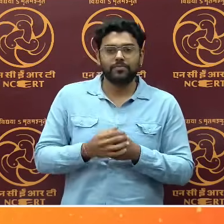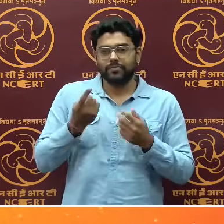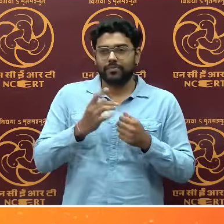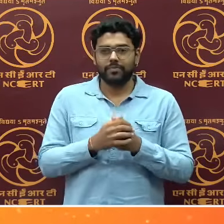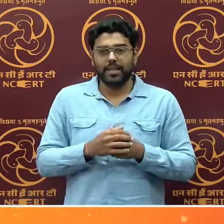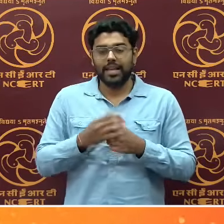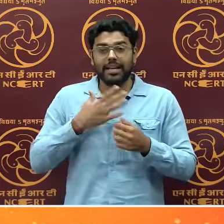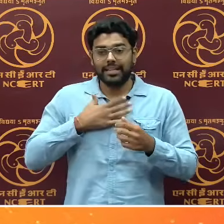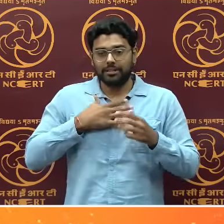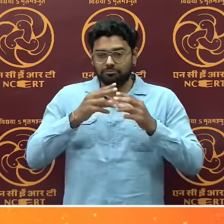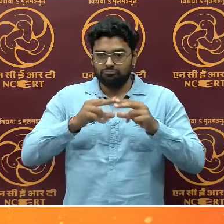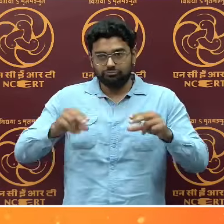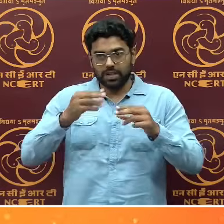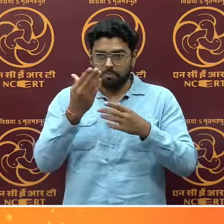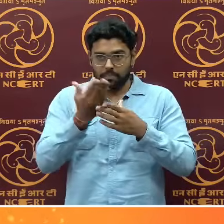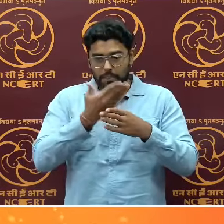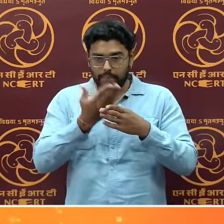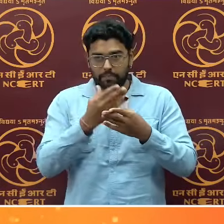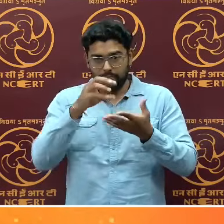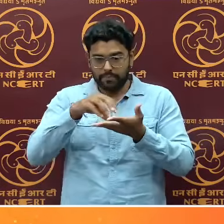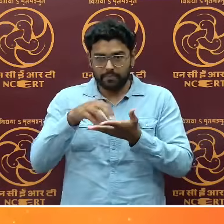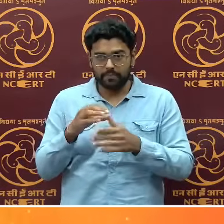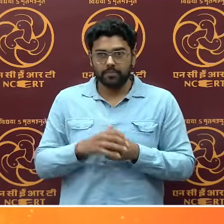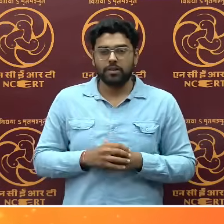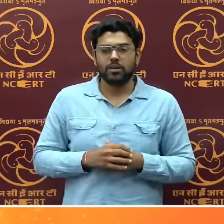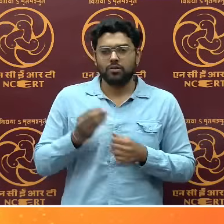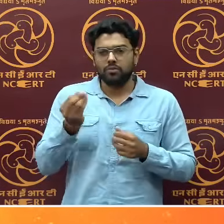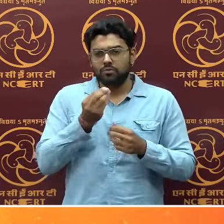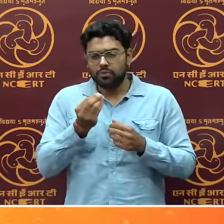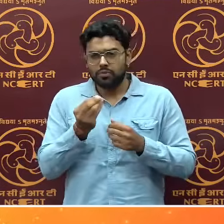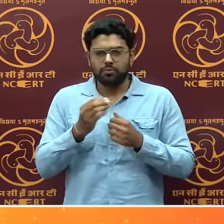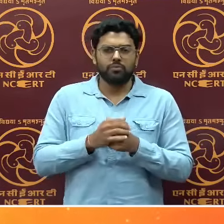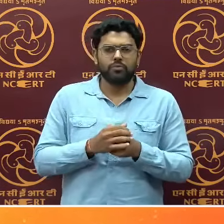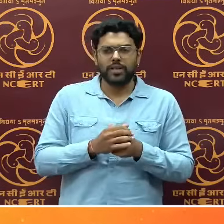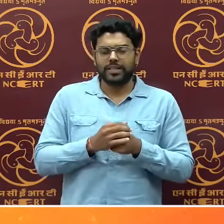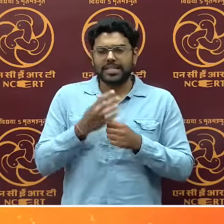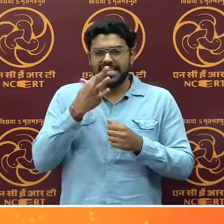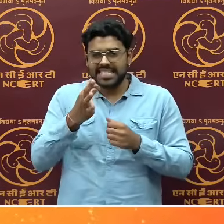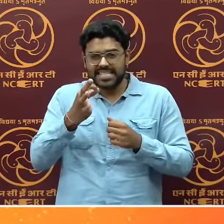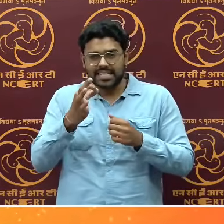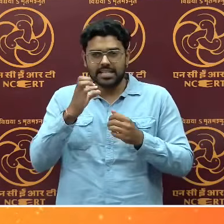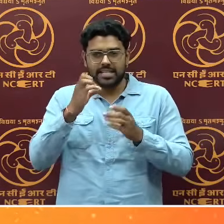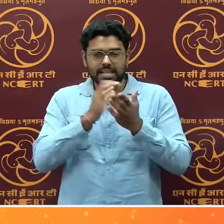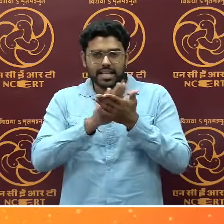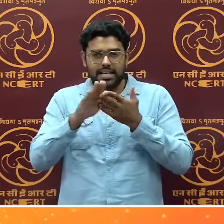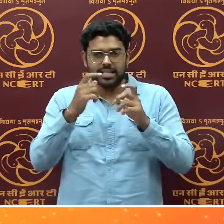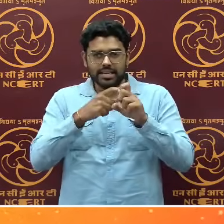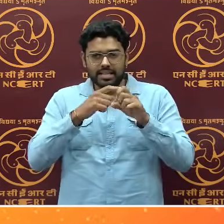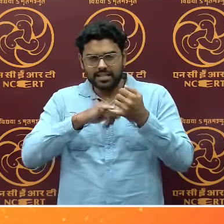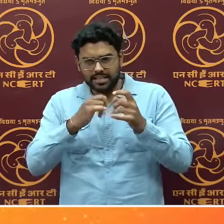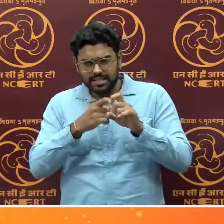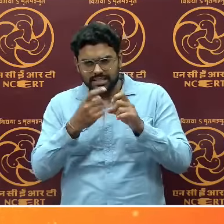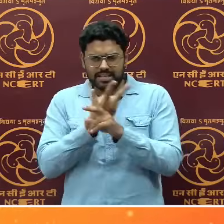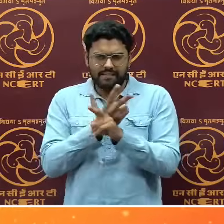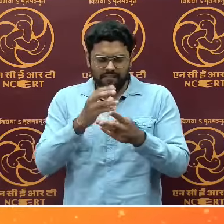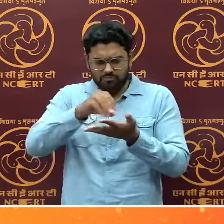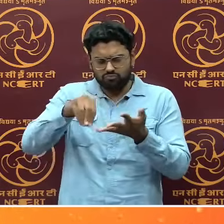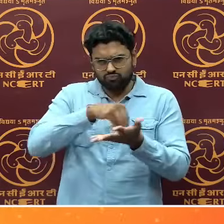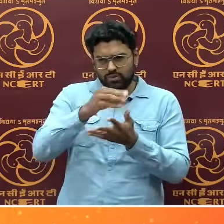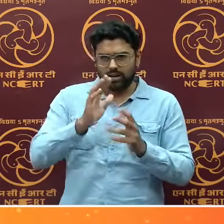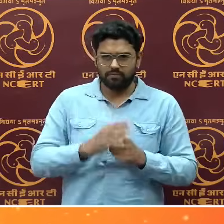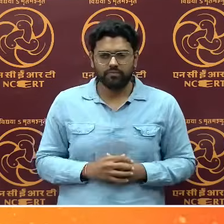in it, some cottage cheese is also there, and some pomegranate seeds are also